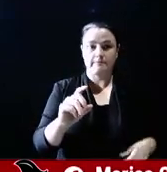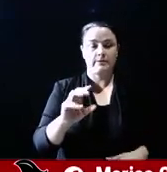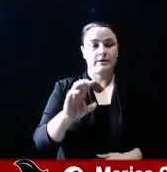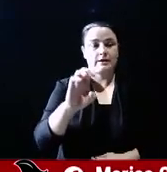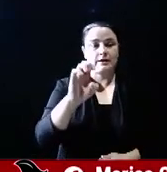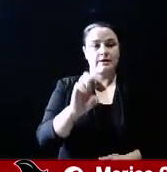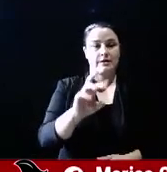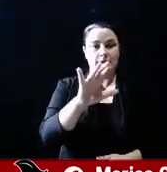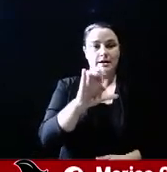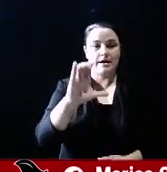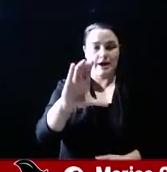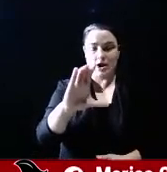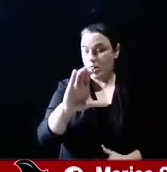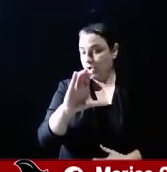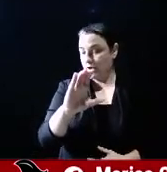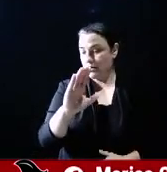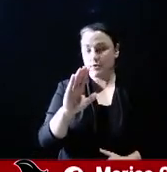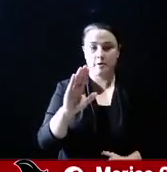Eric Brian Davila.